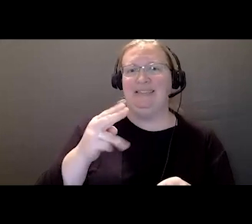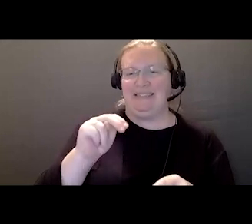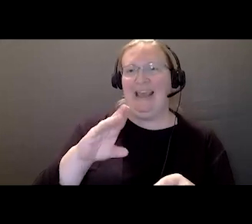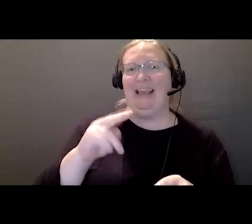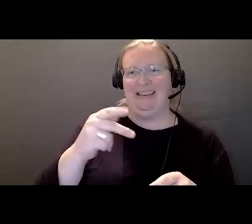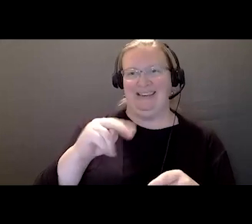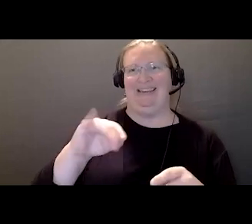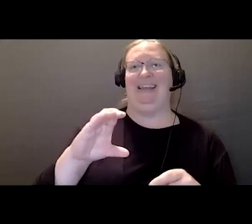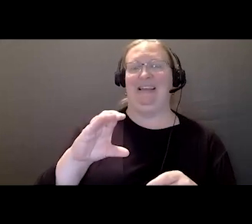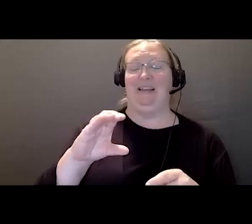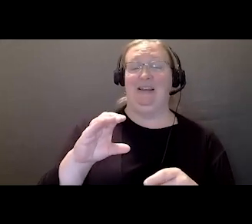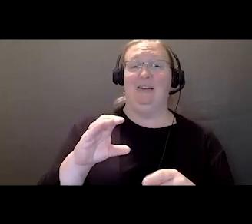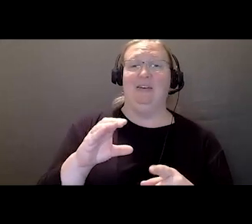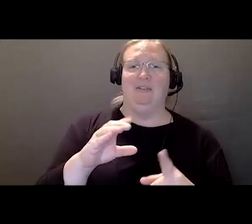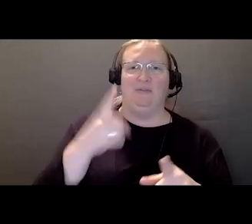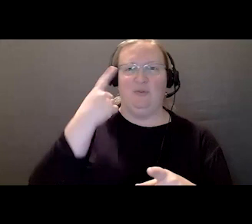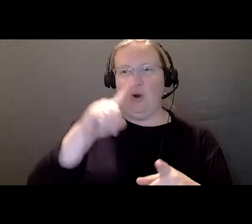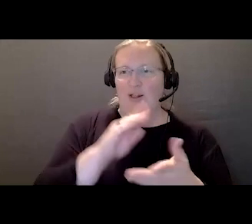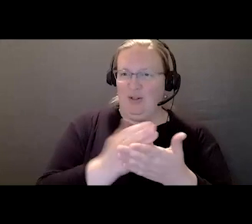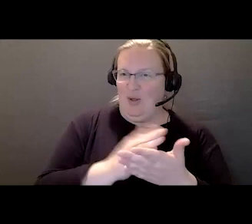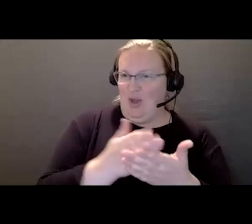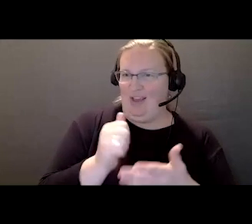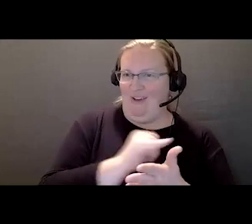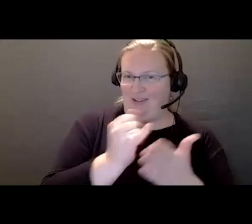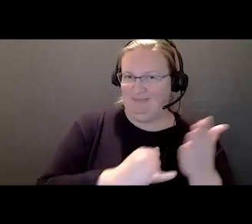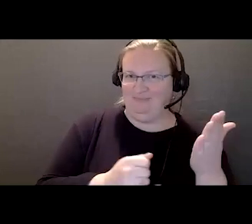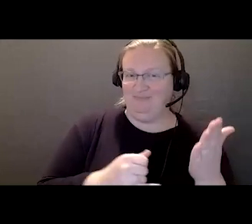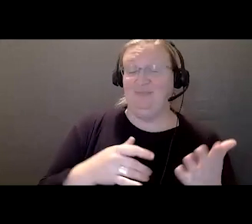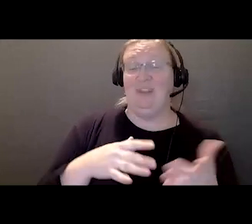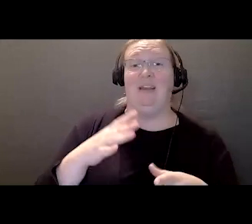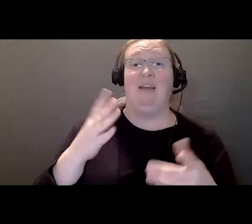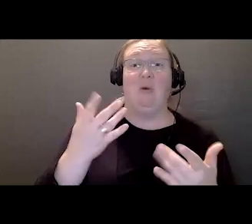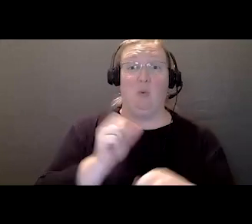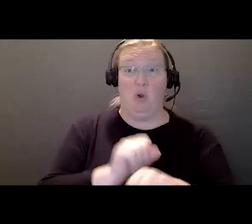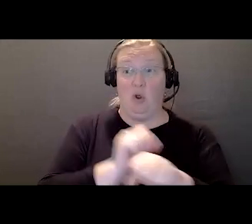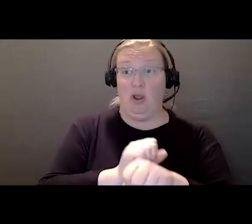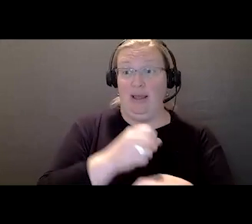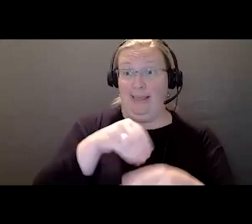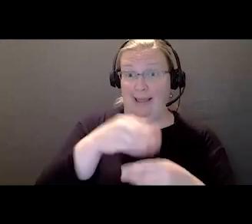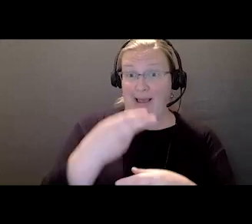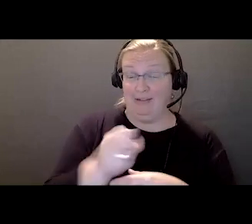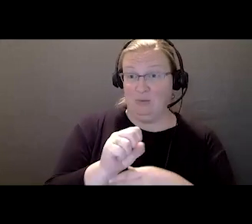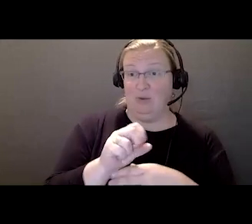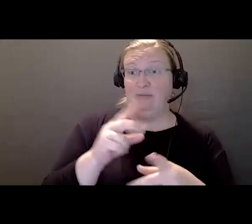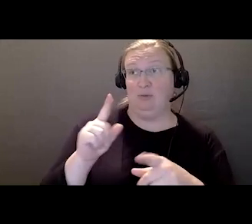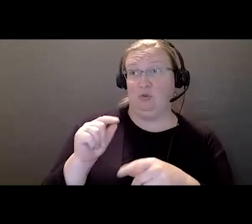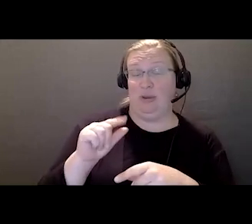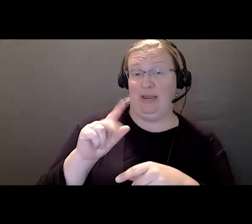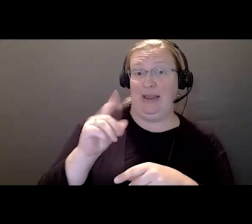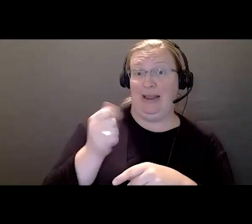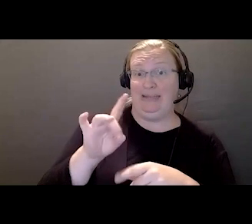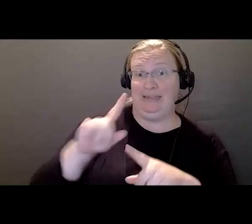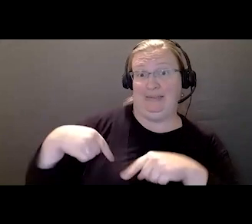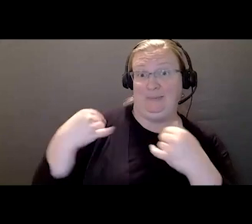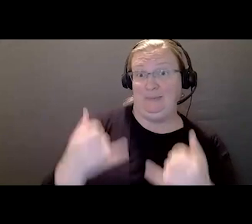has worked in this sector since leaving high school in 2018. Sydney's goal is to become the next Duff Goldman by